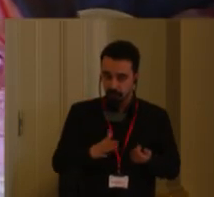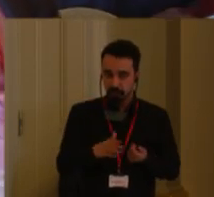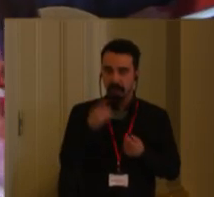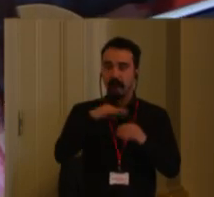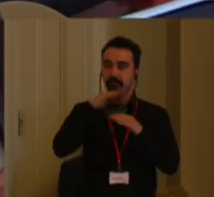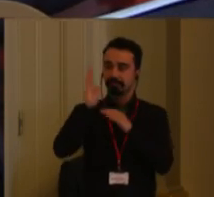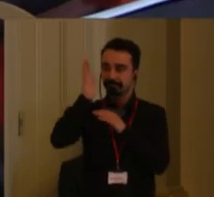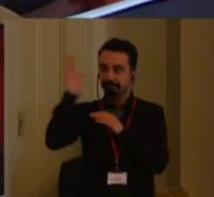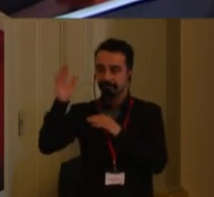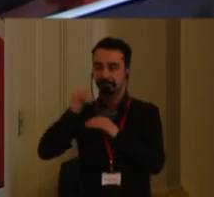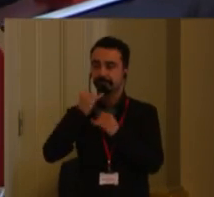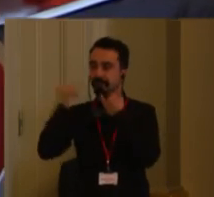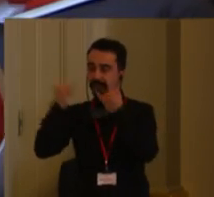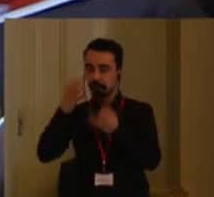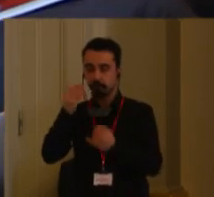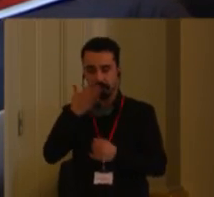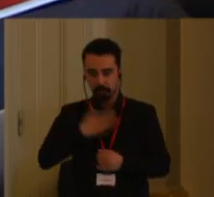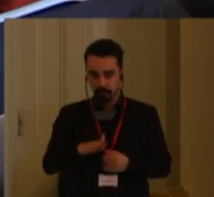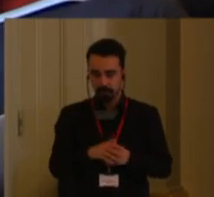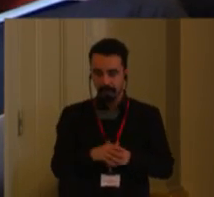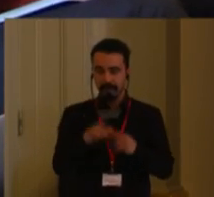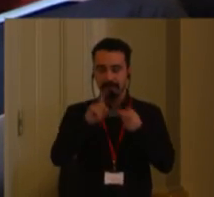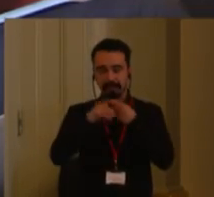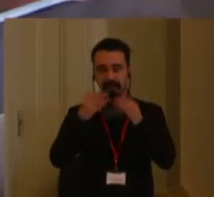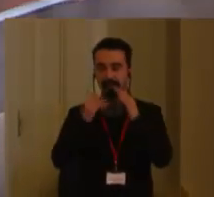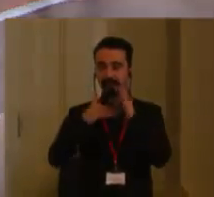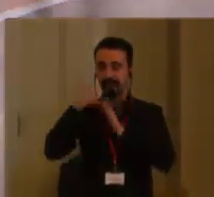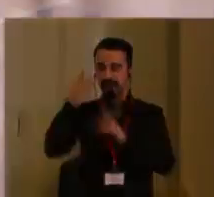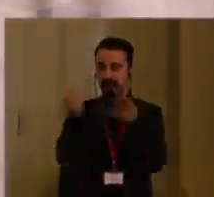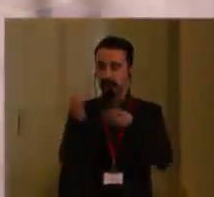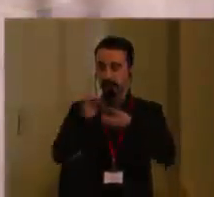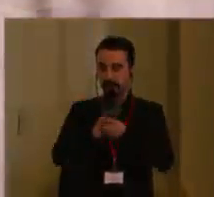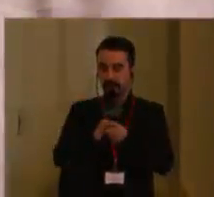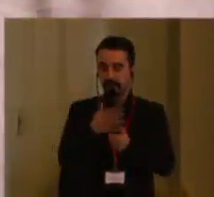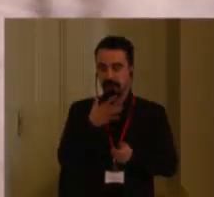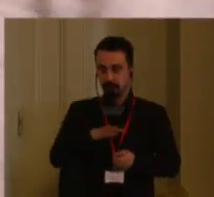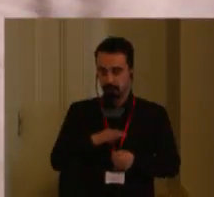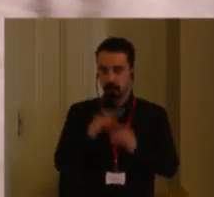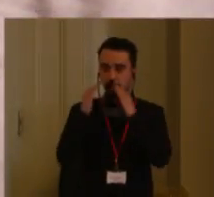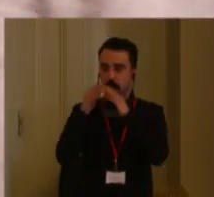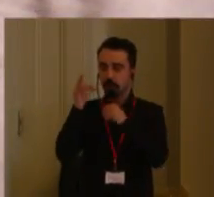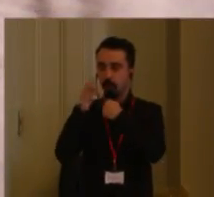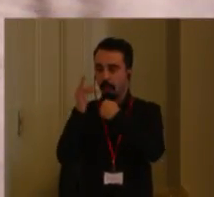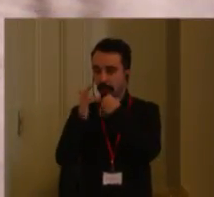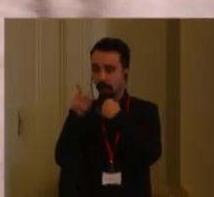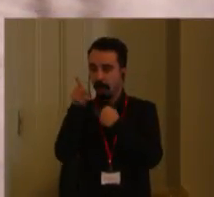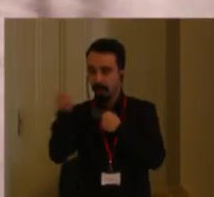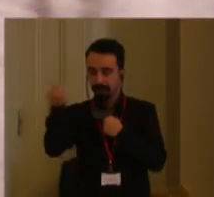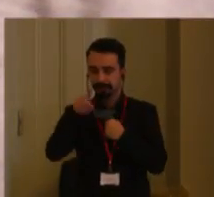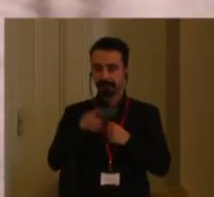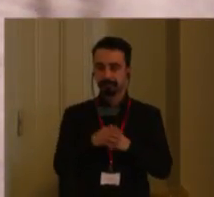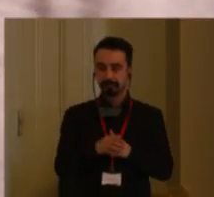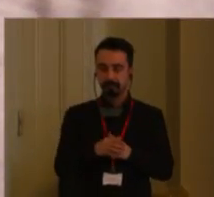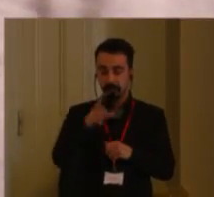communities. And I'm delighted to see, as I look at the results of this report, such positive views of the UK amongst young people in